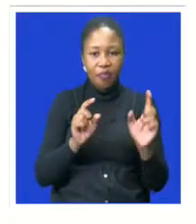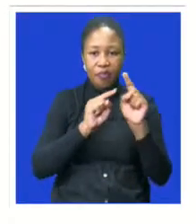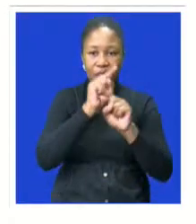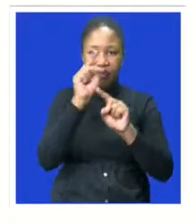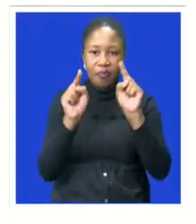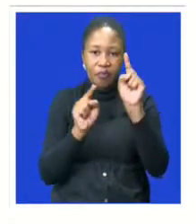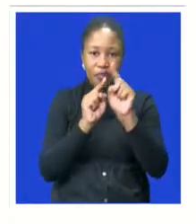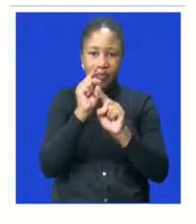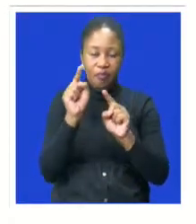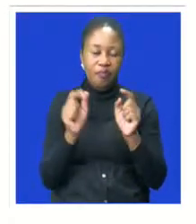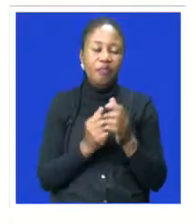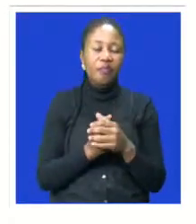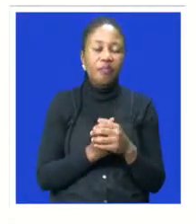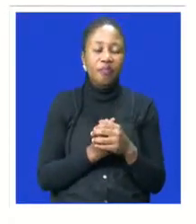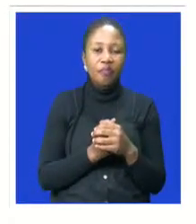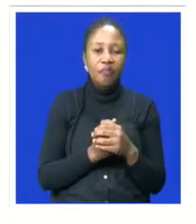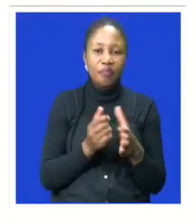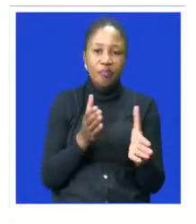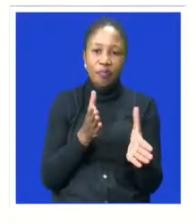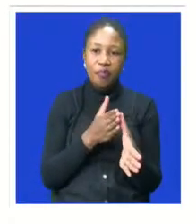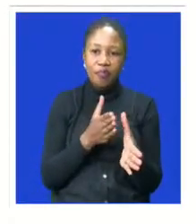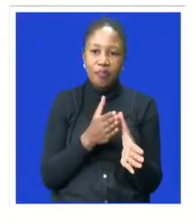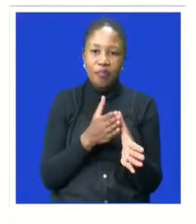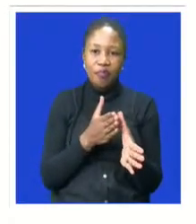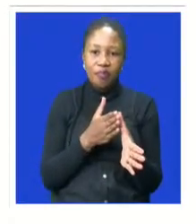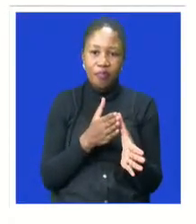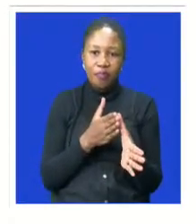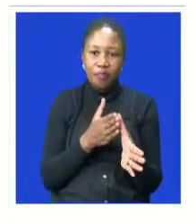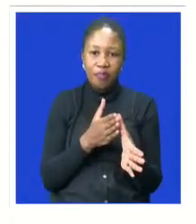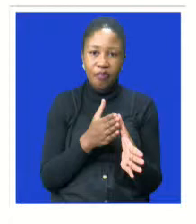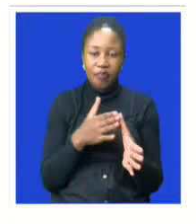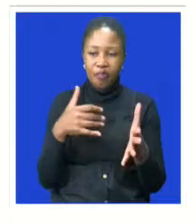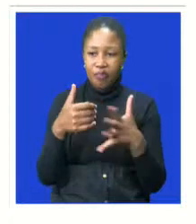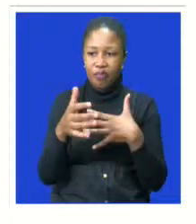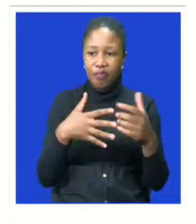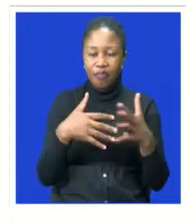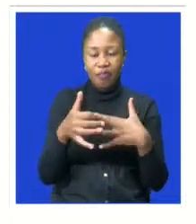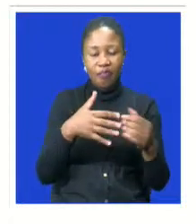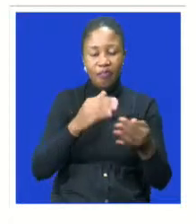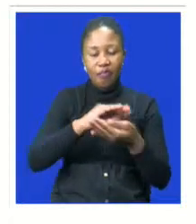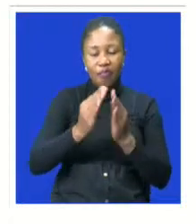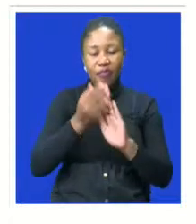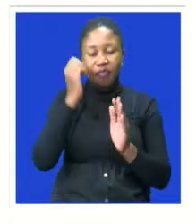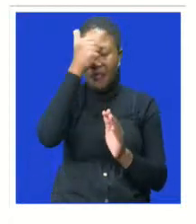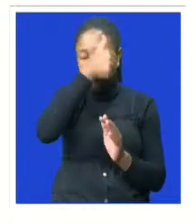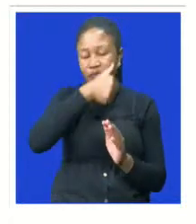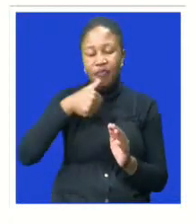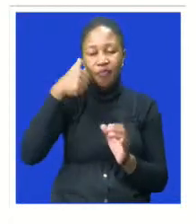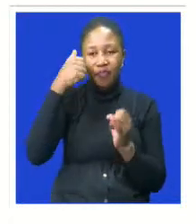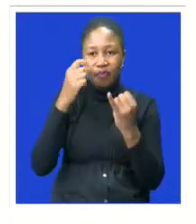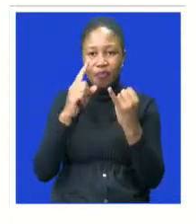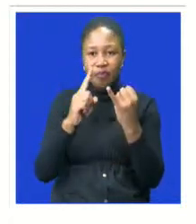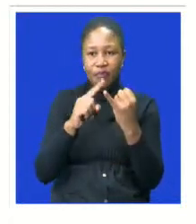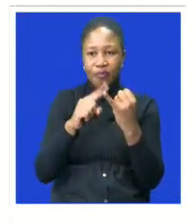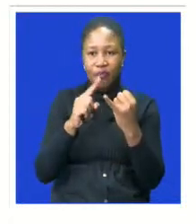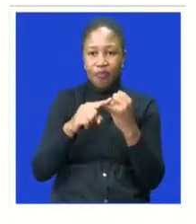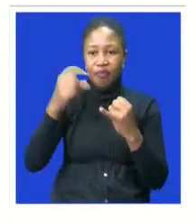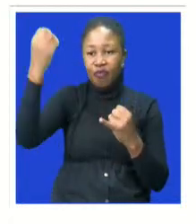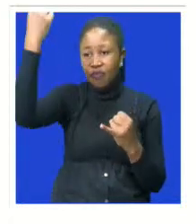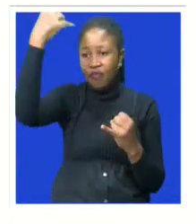question, the things that were created by God. God created light.